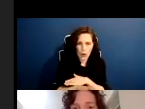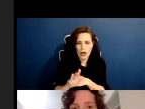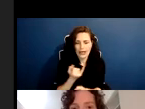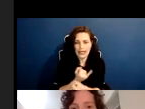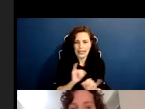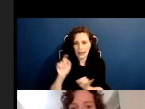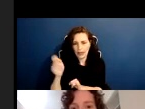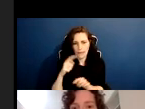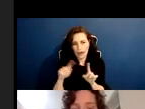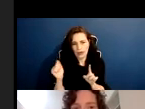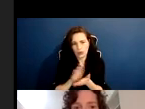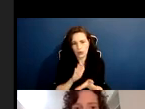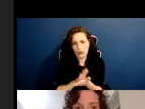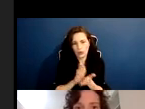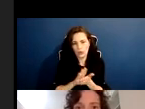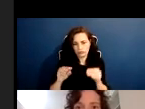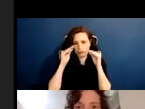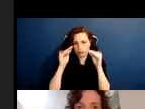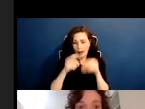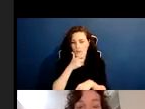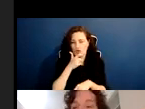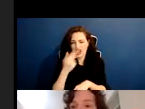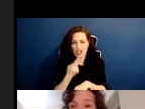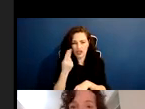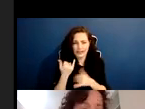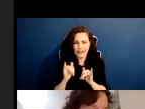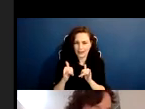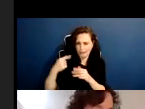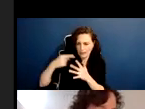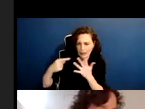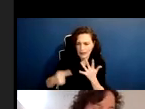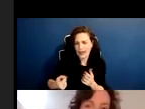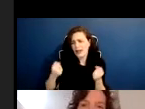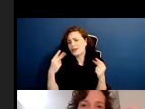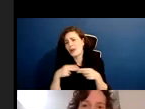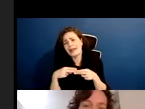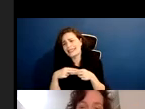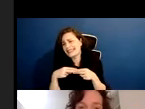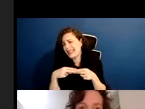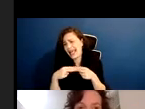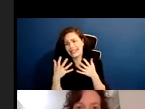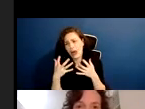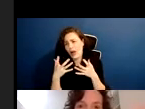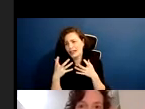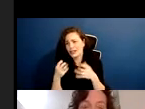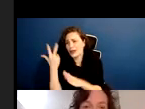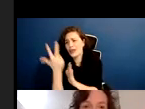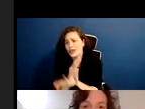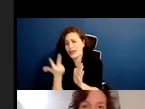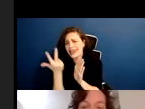their policies and omits Kenyan perspective. I had a lot of slides. I wanted this to be a 3-hour